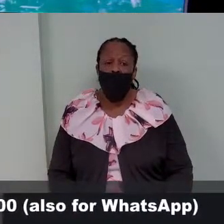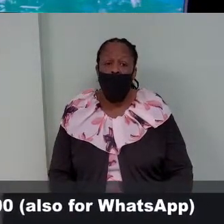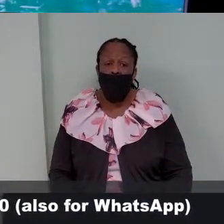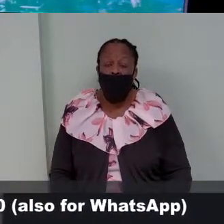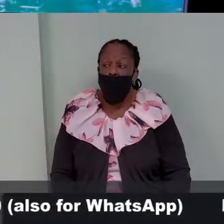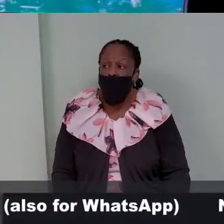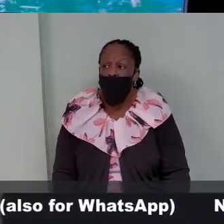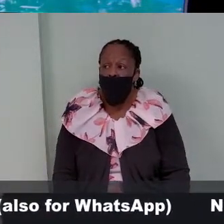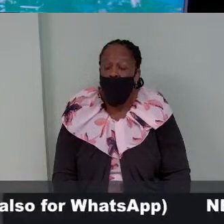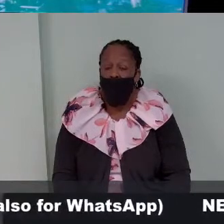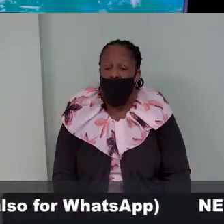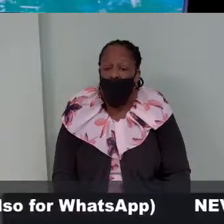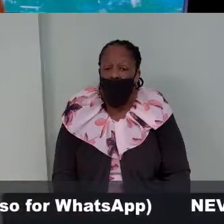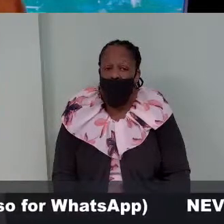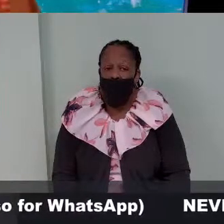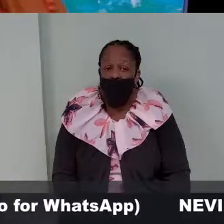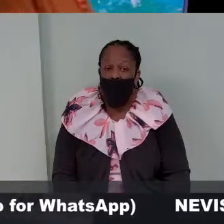Dr. Wilkinson.